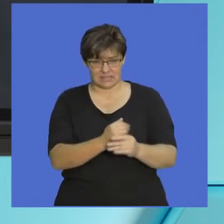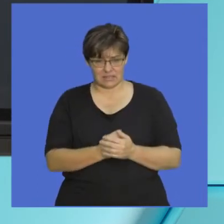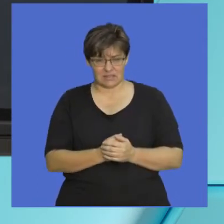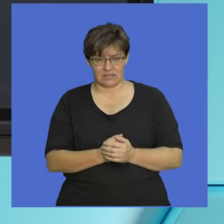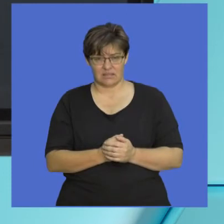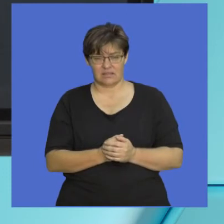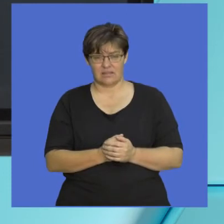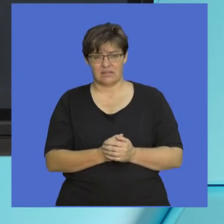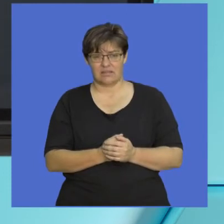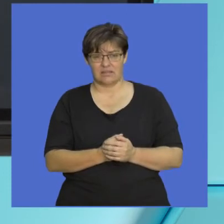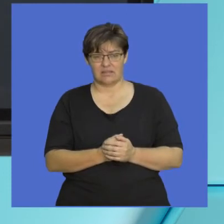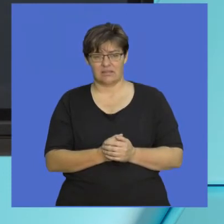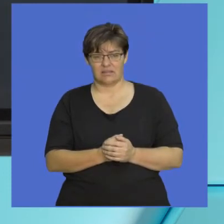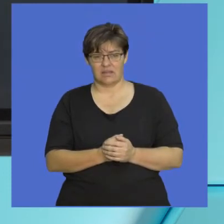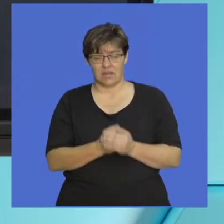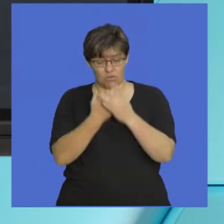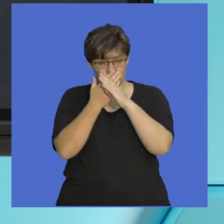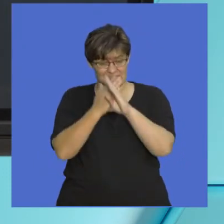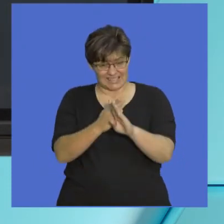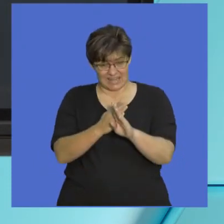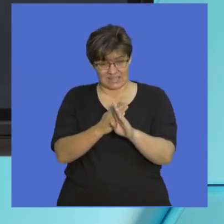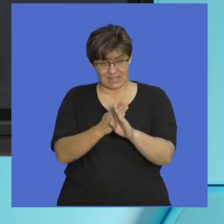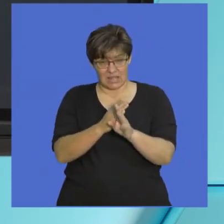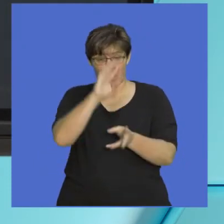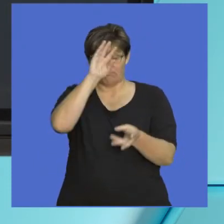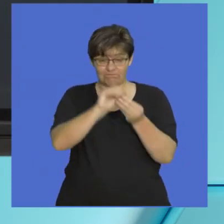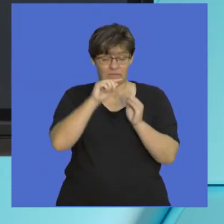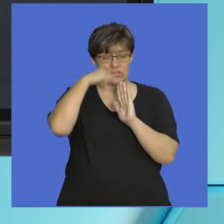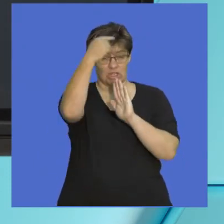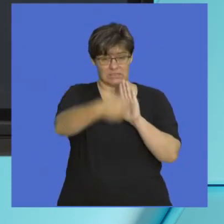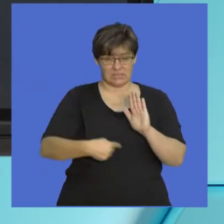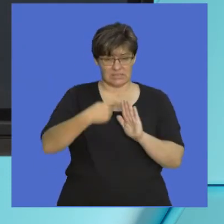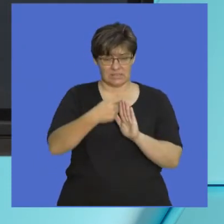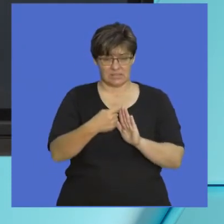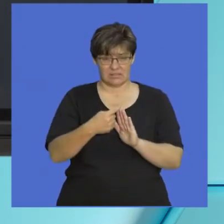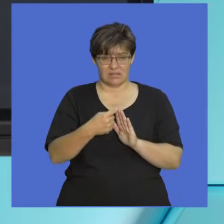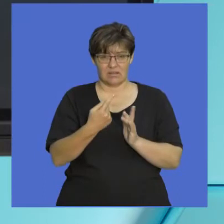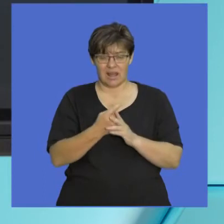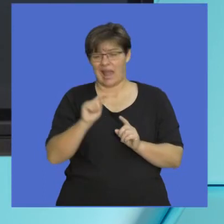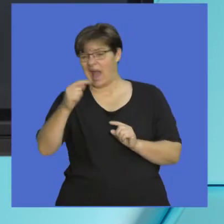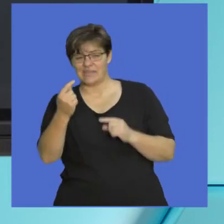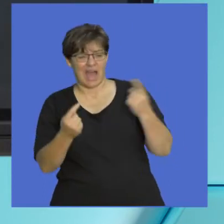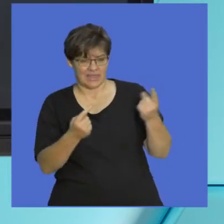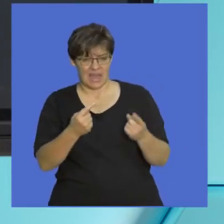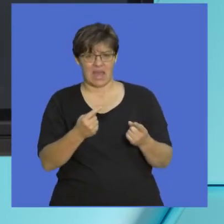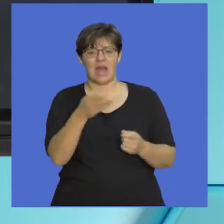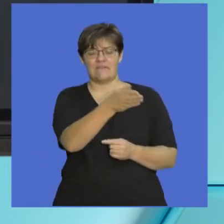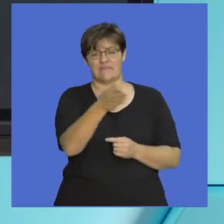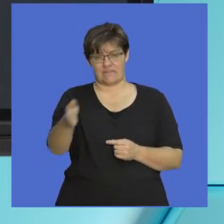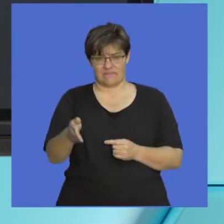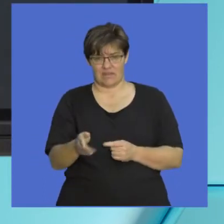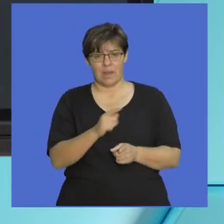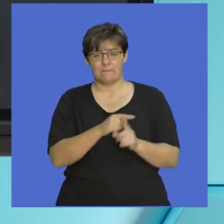negligible resistance, it says to us that the resistance in the total circuit, is offered by other